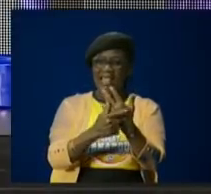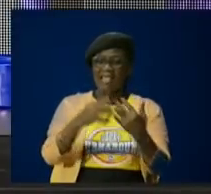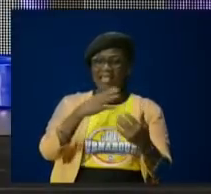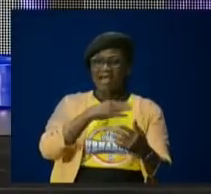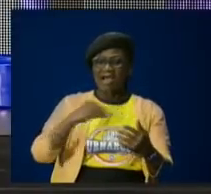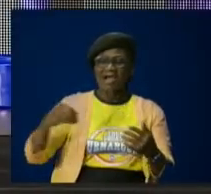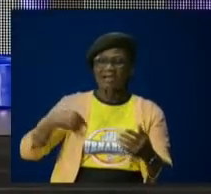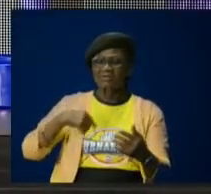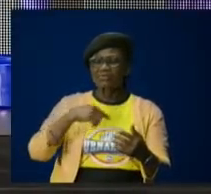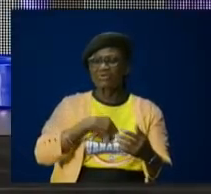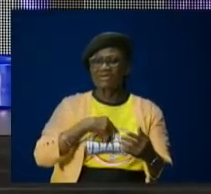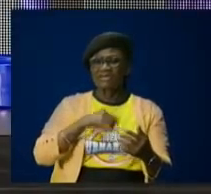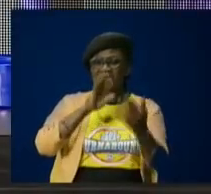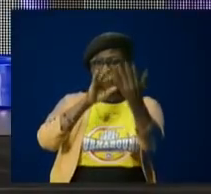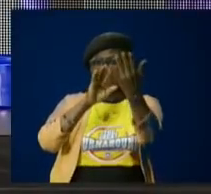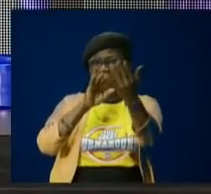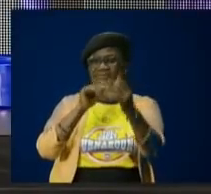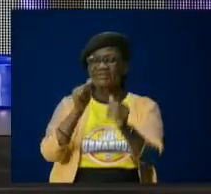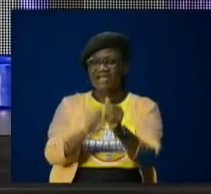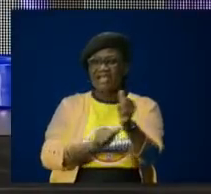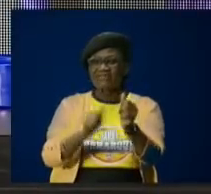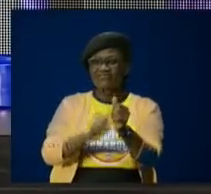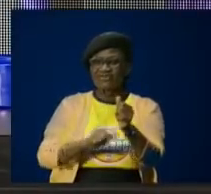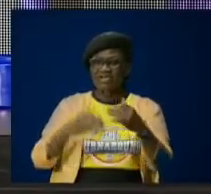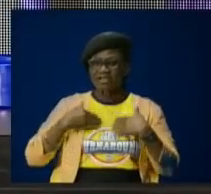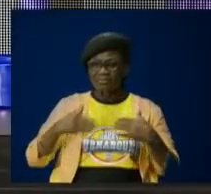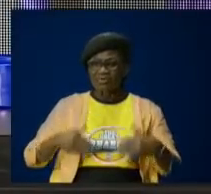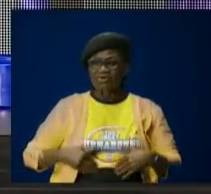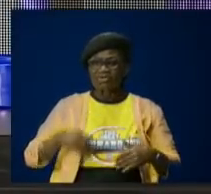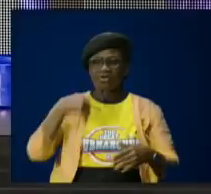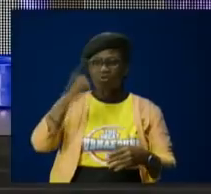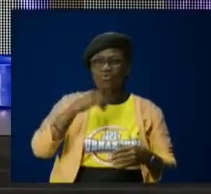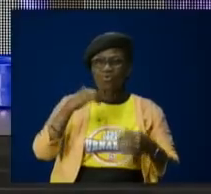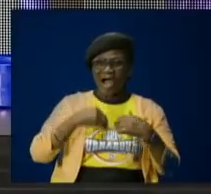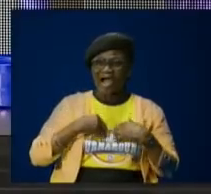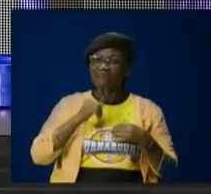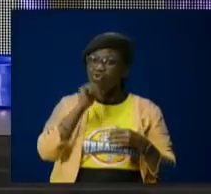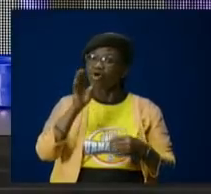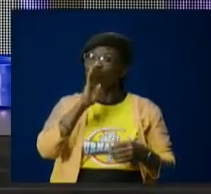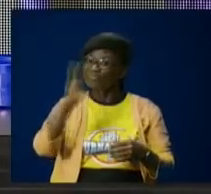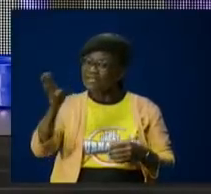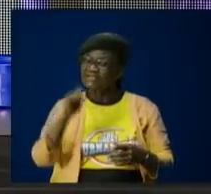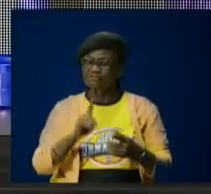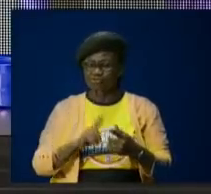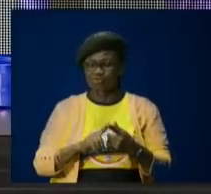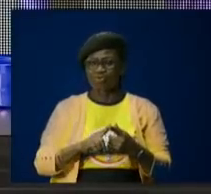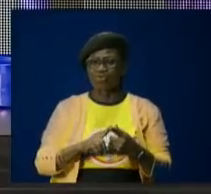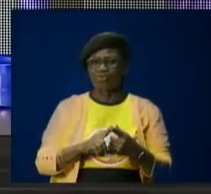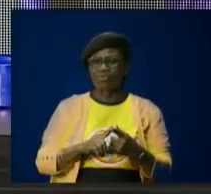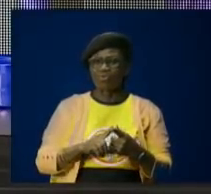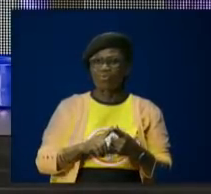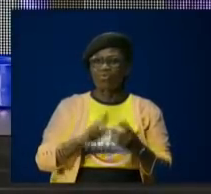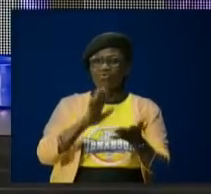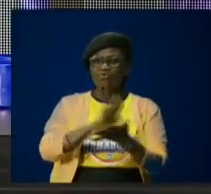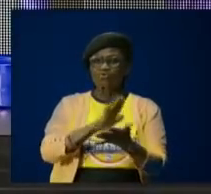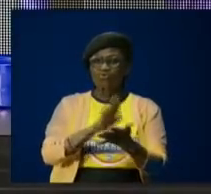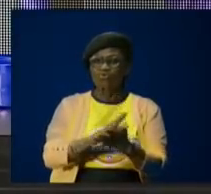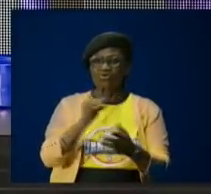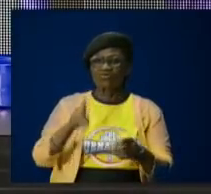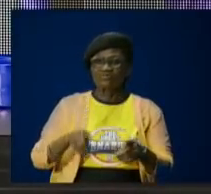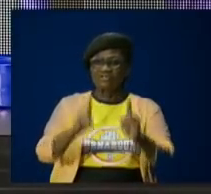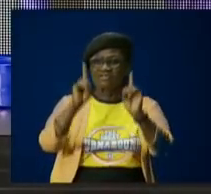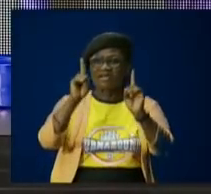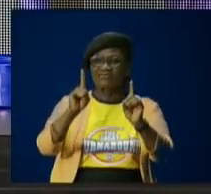been to the School of Disciple or anyone who is currently in the School of Disciples to